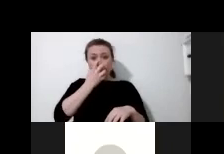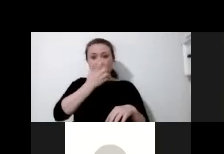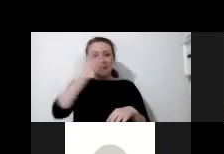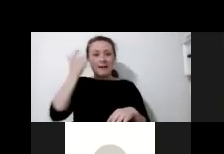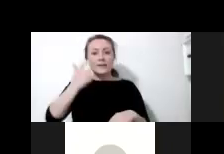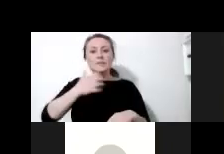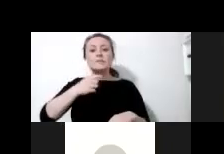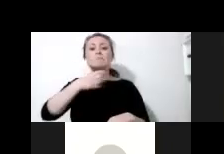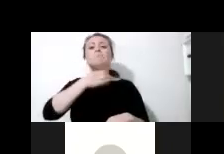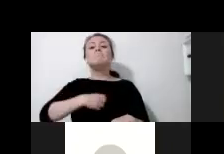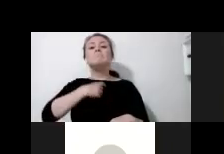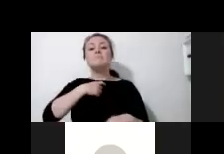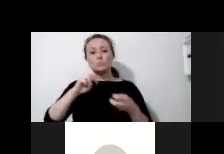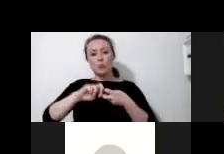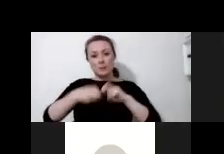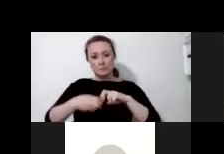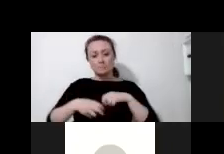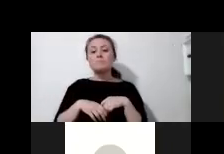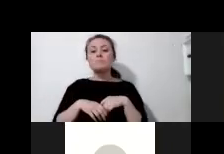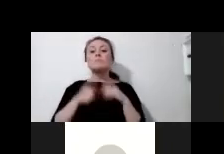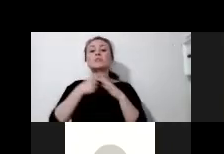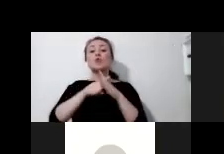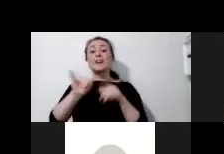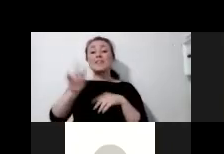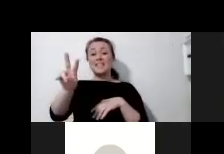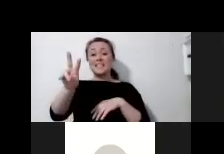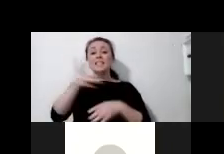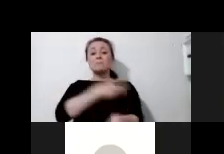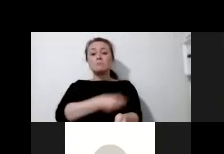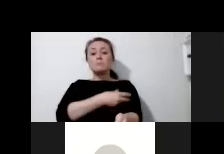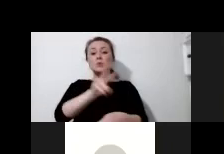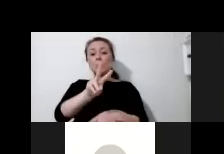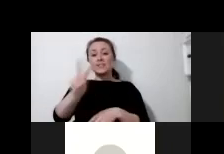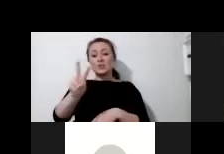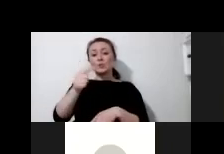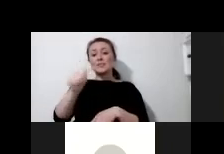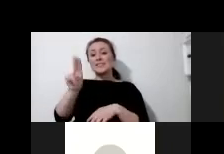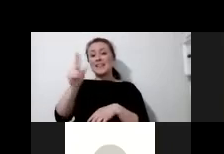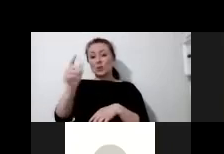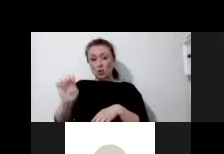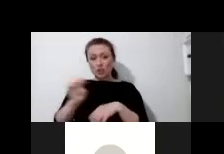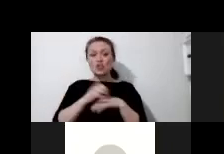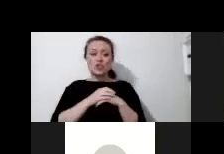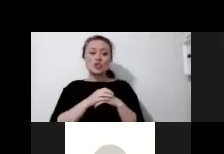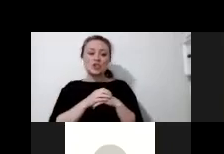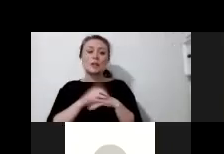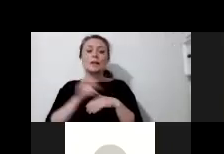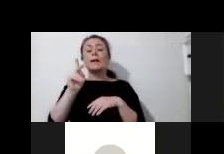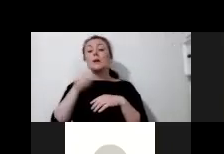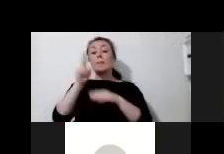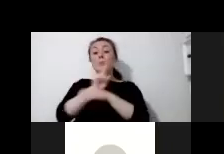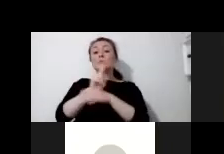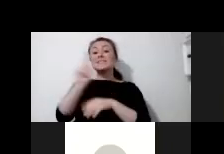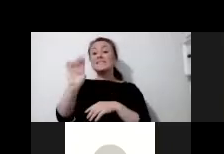a 22 gauge IV. We gave ketamine, which is, a IV anesthetic that can help support the airway, and she